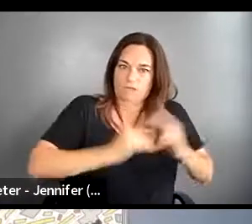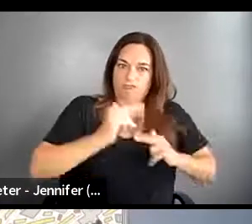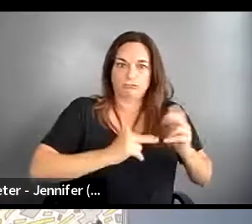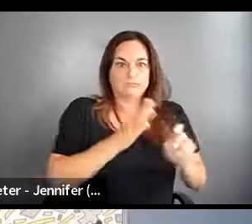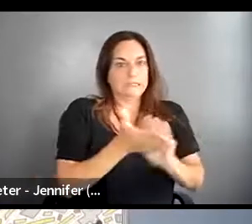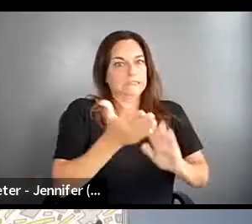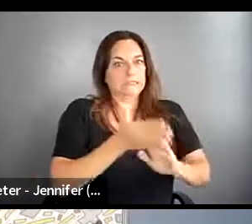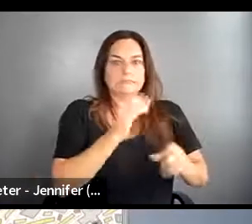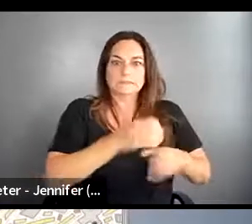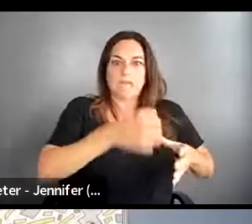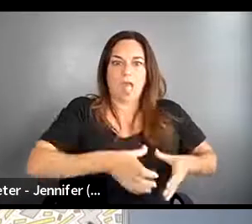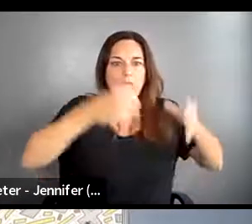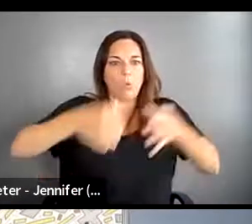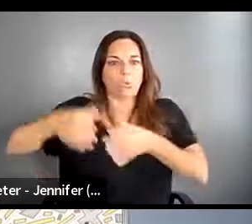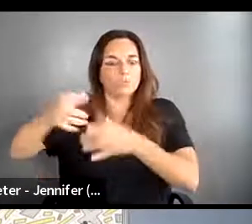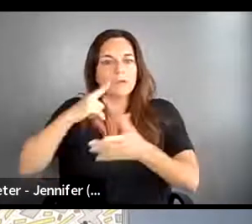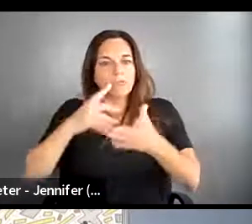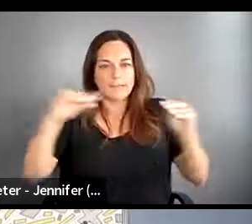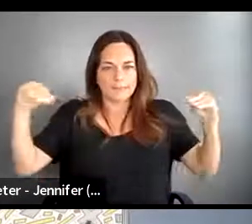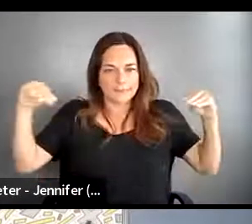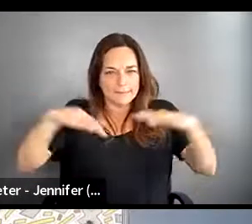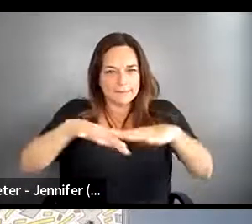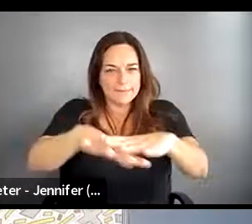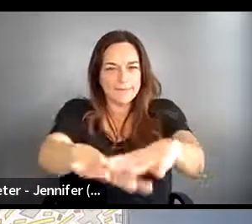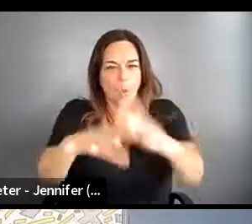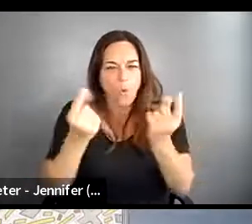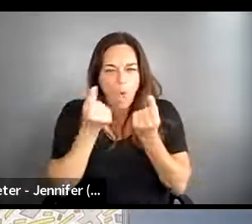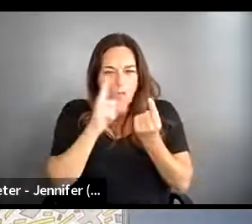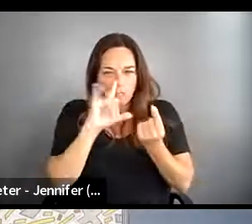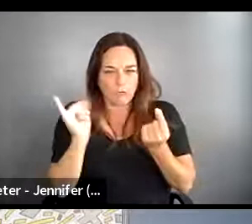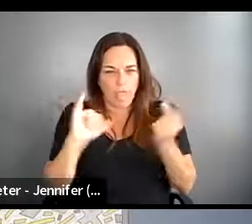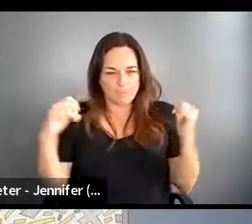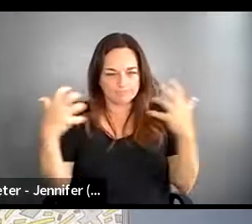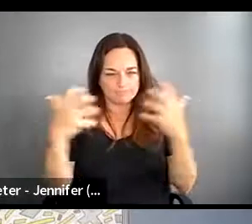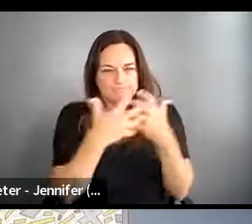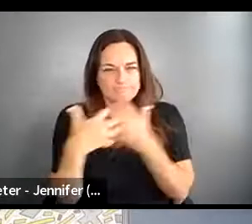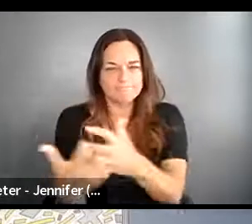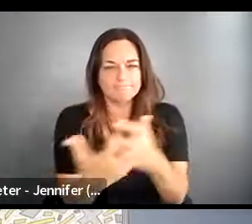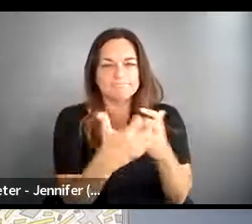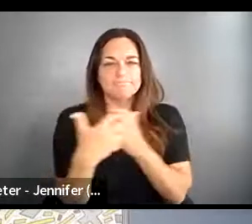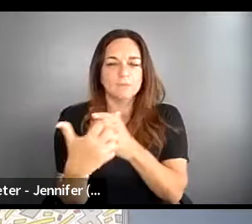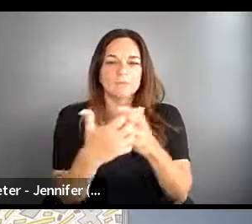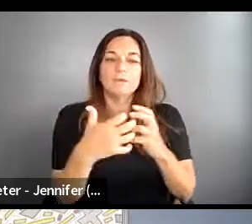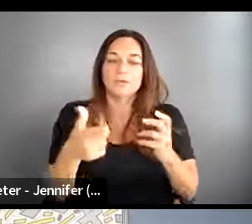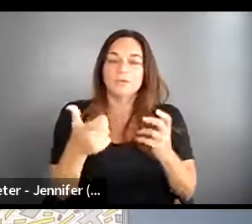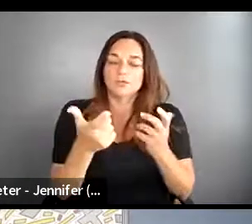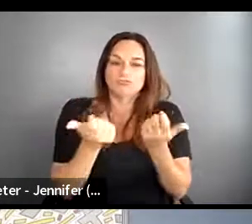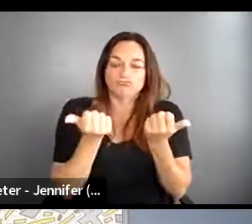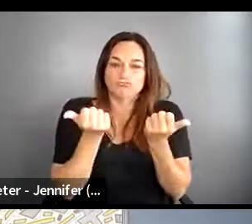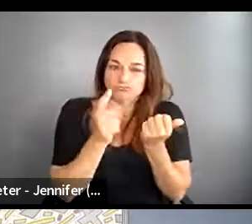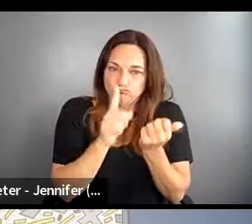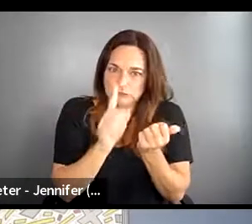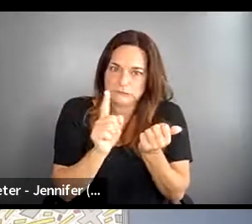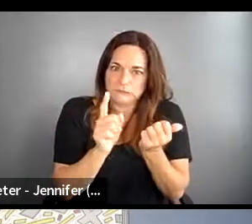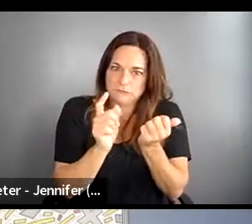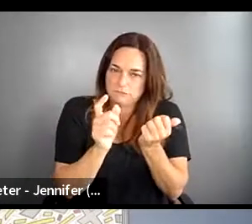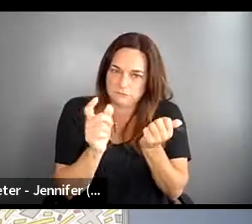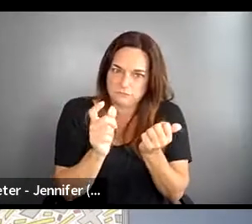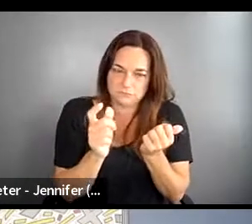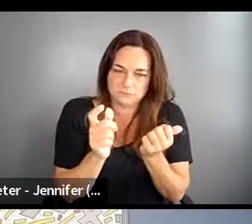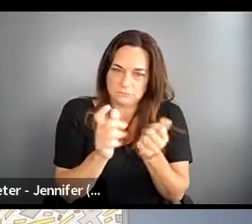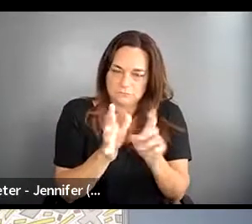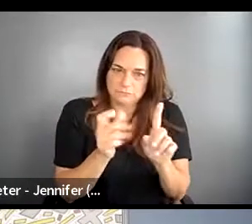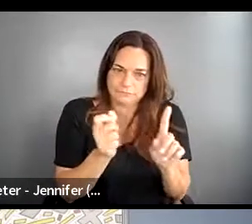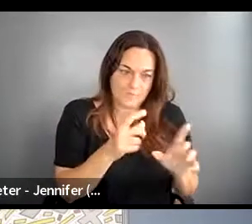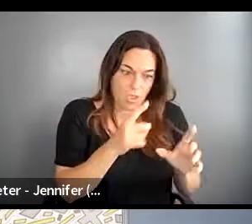as pipelines, right? And so in order for us to truly divest from painful, oppressive